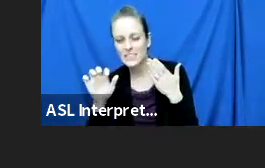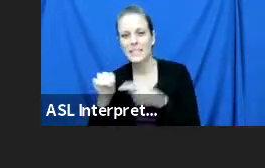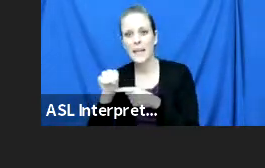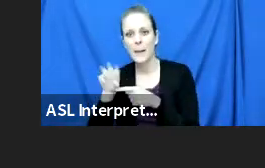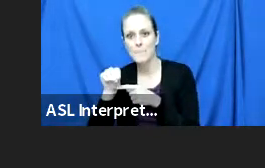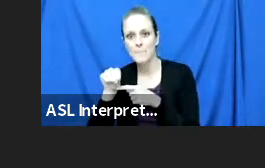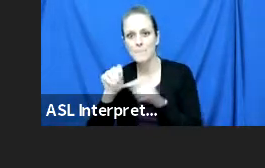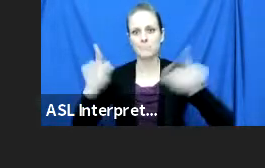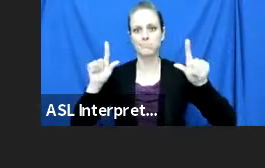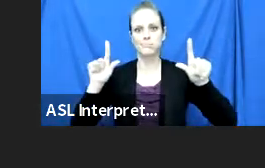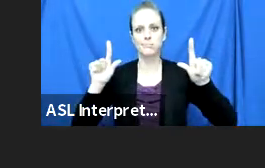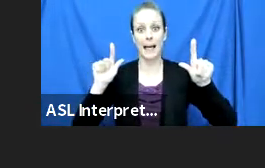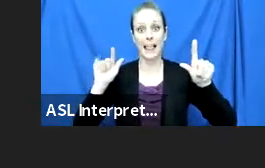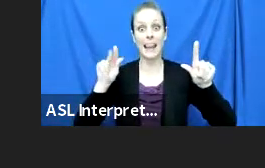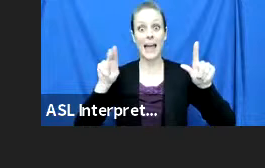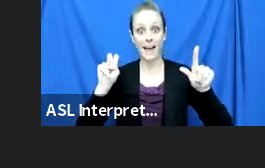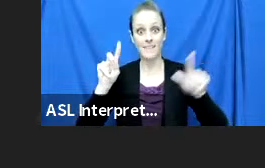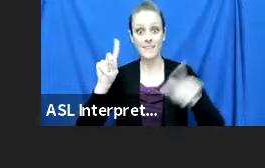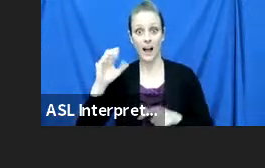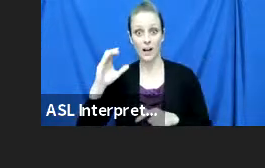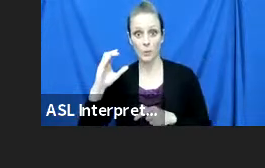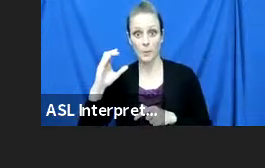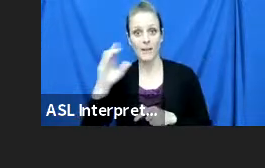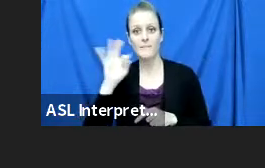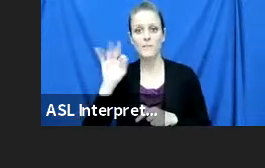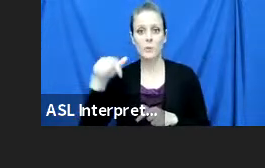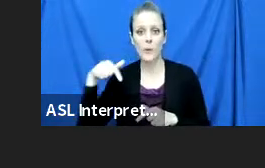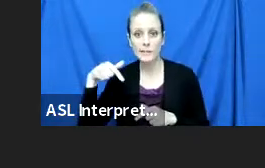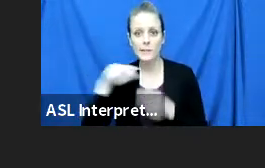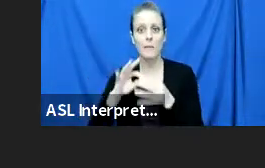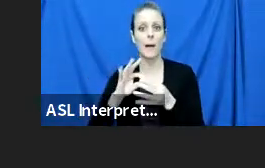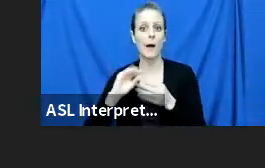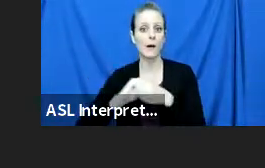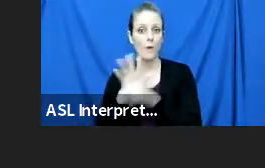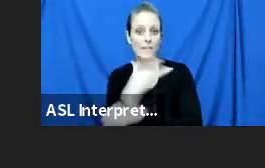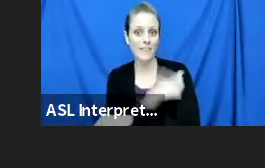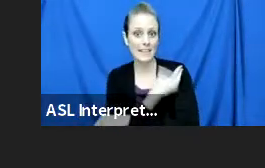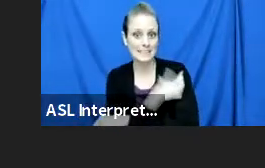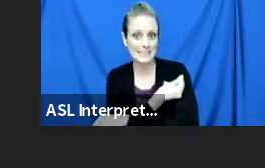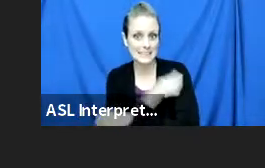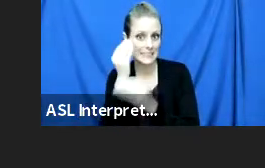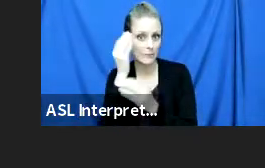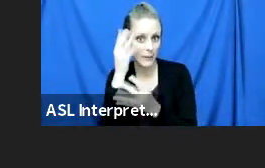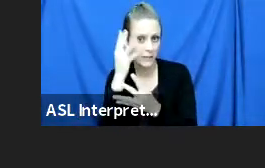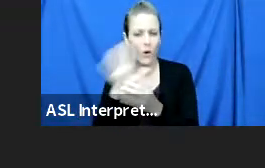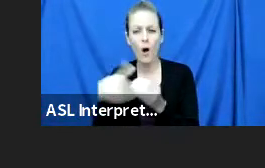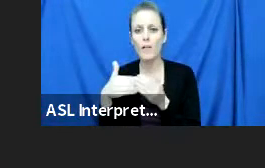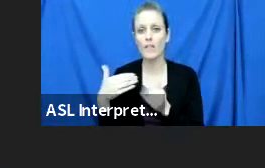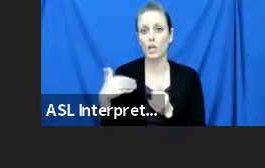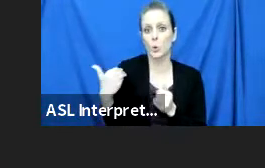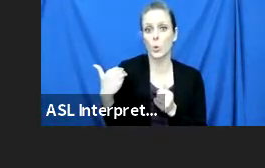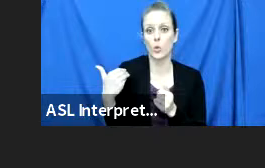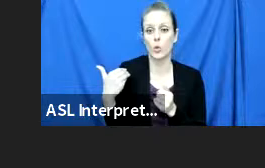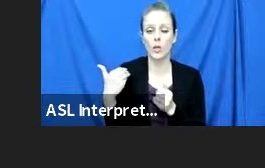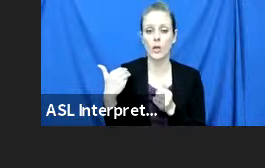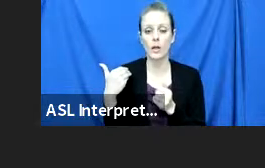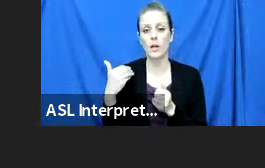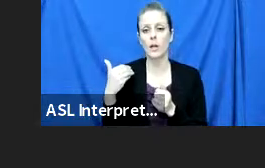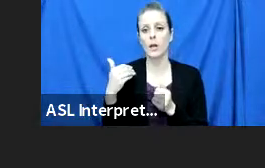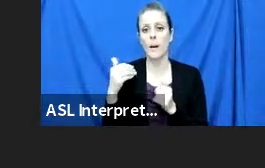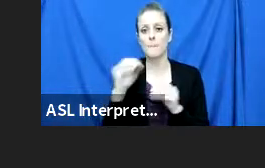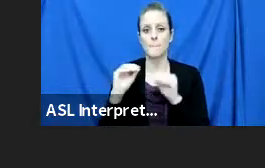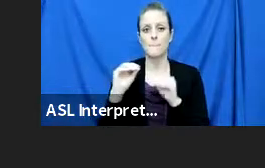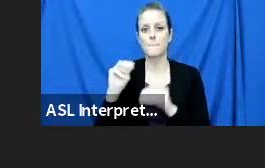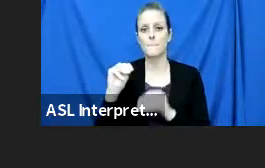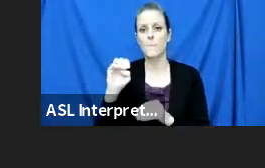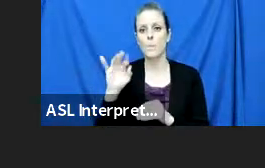asked questions about COVID-19 vaccination that all of the youth mobilizers got together and kind of decided what questions